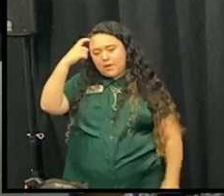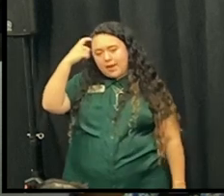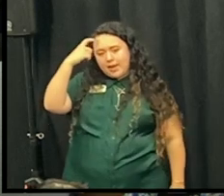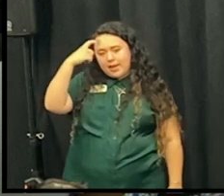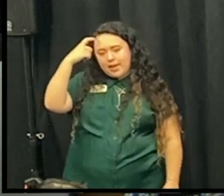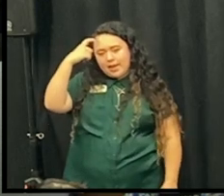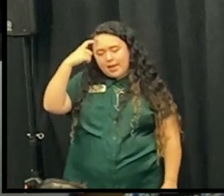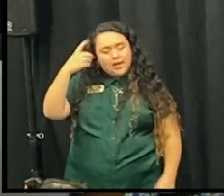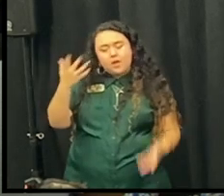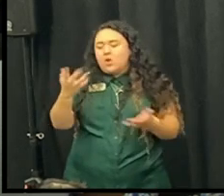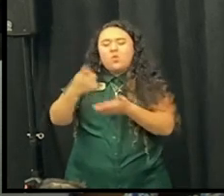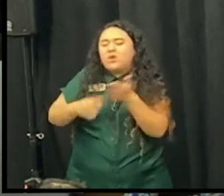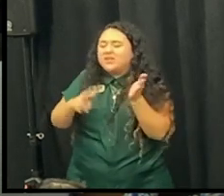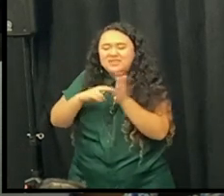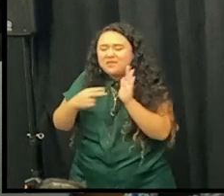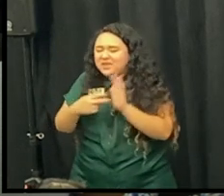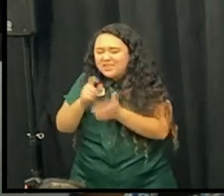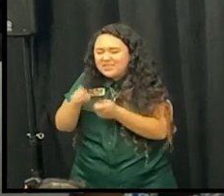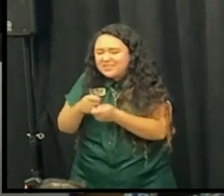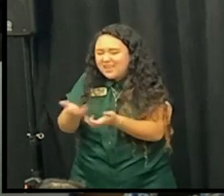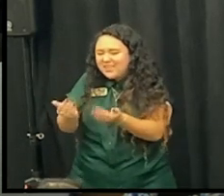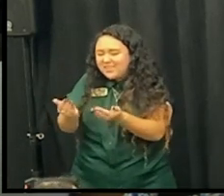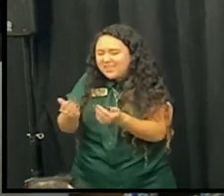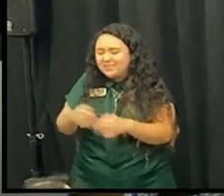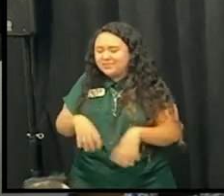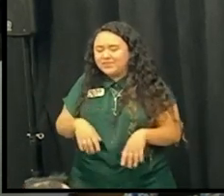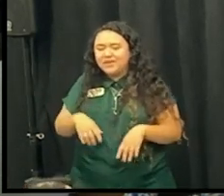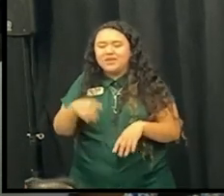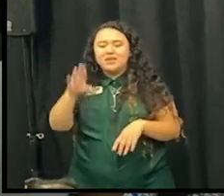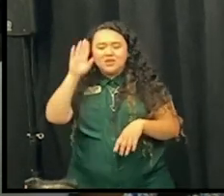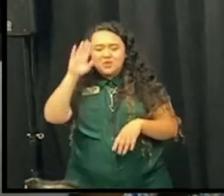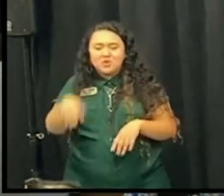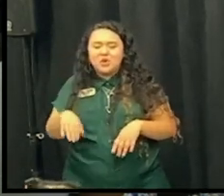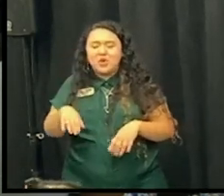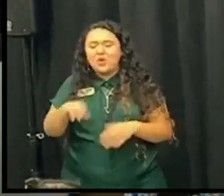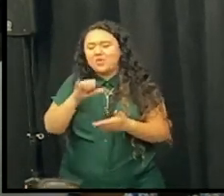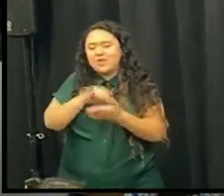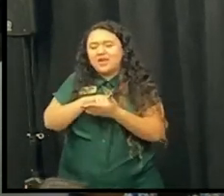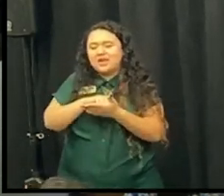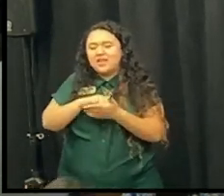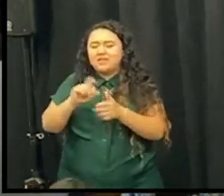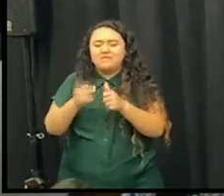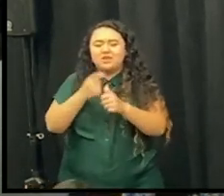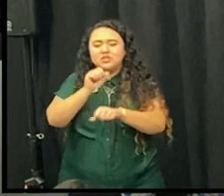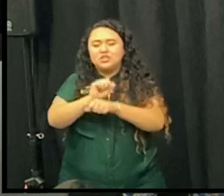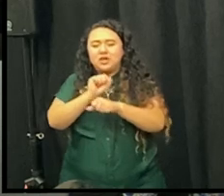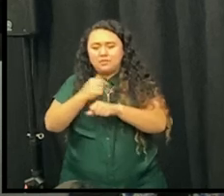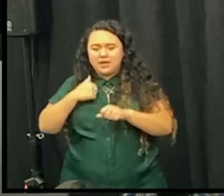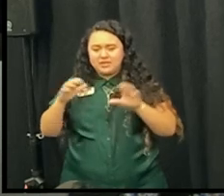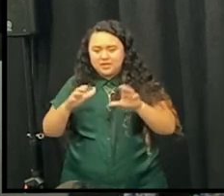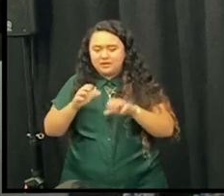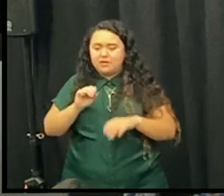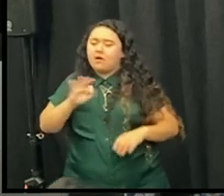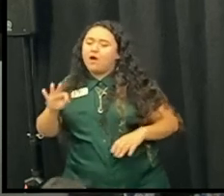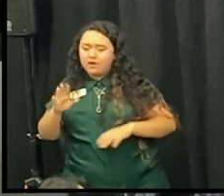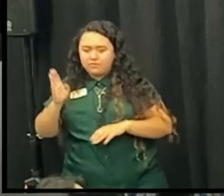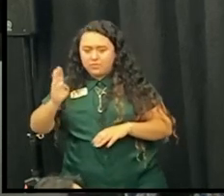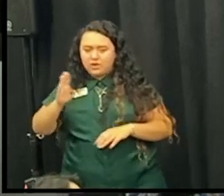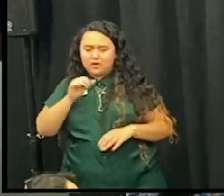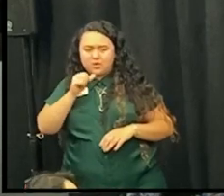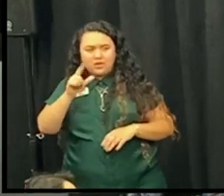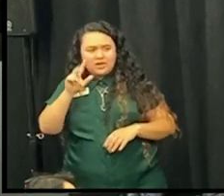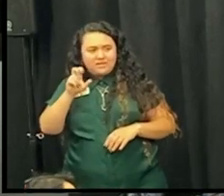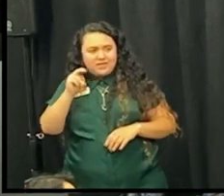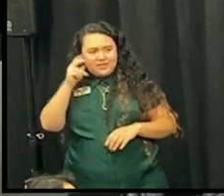So what is that exactly? Because, you know, I mean, the first job that I did off-Broadway, I don't even think I was